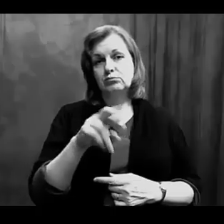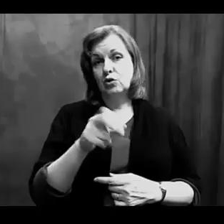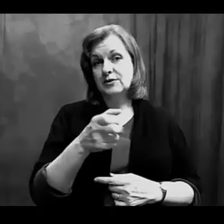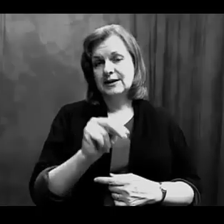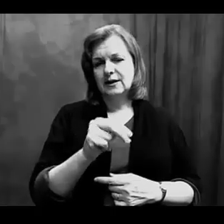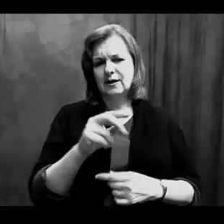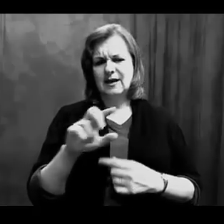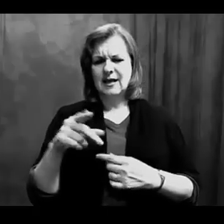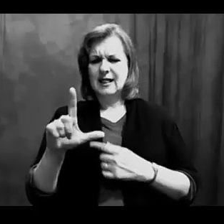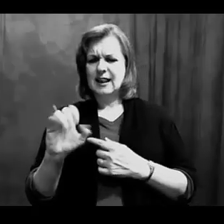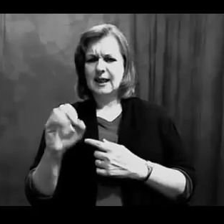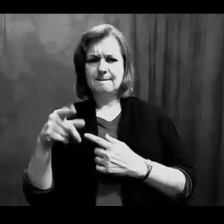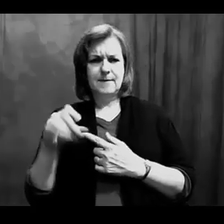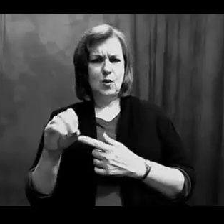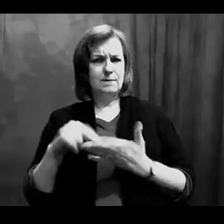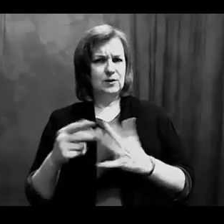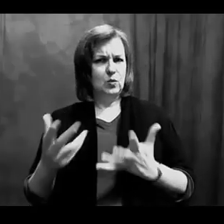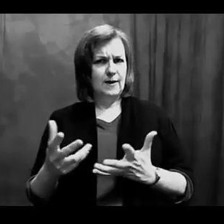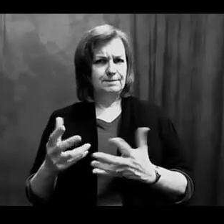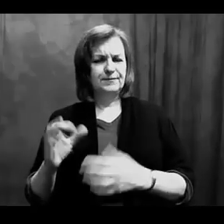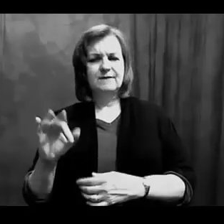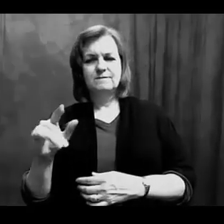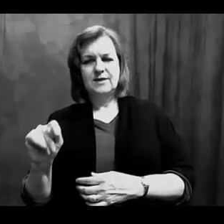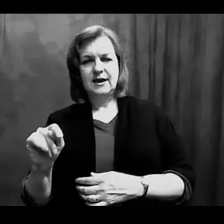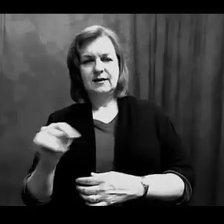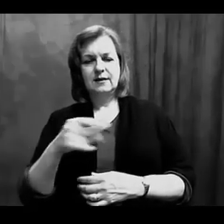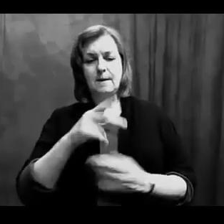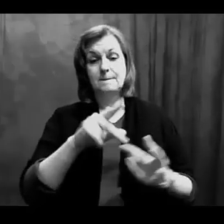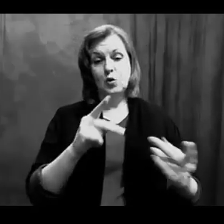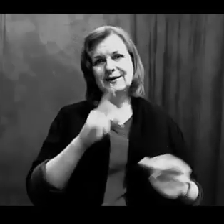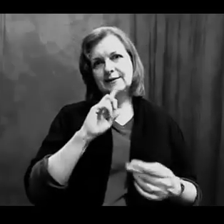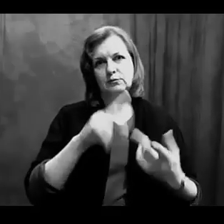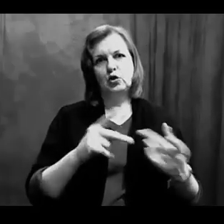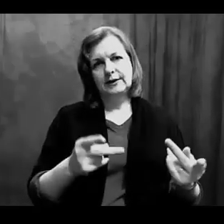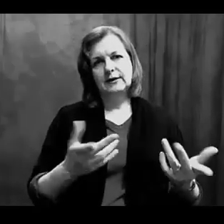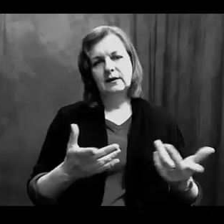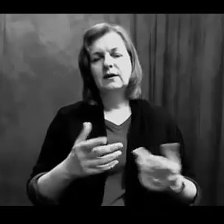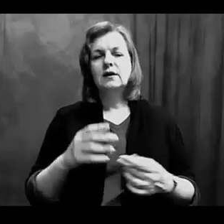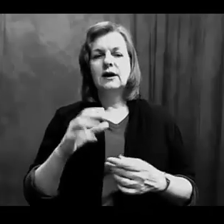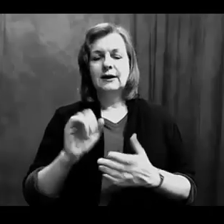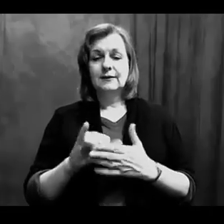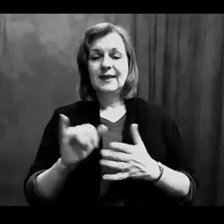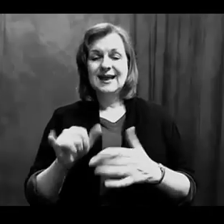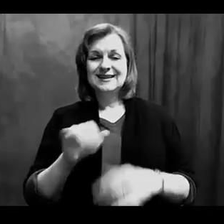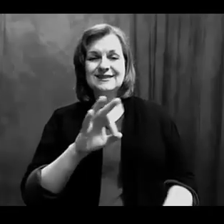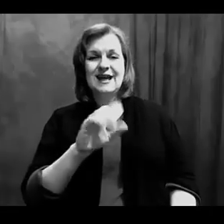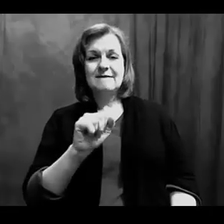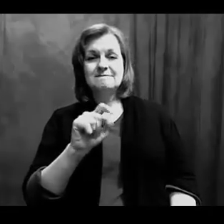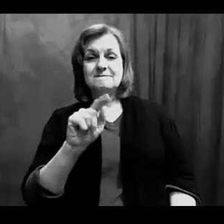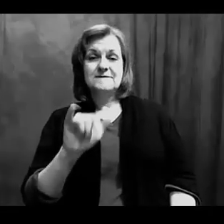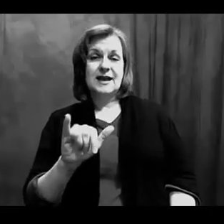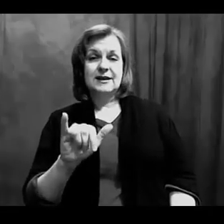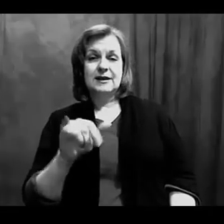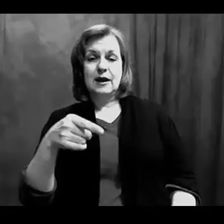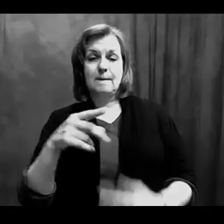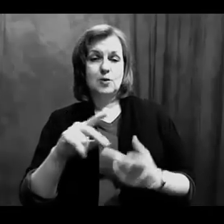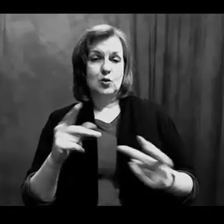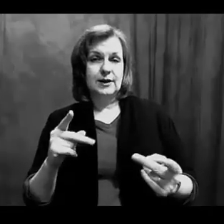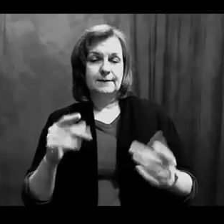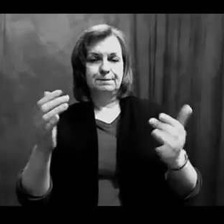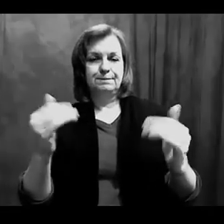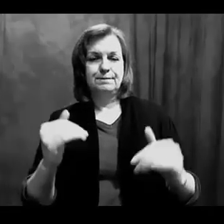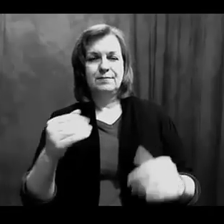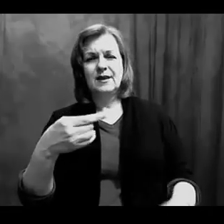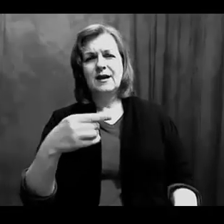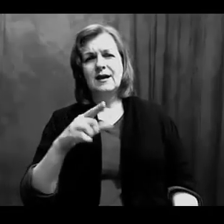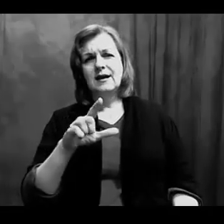lipoprotein. What is a lipoprotein? Lipo is fat, protein is protein. So